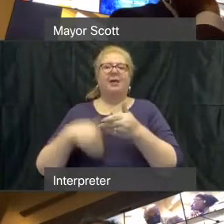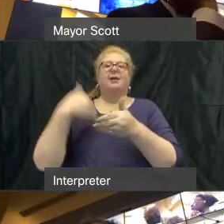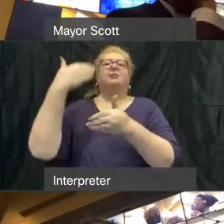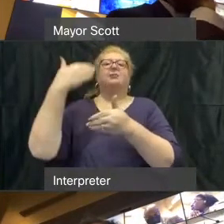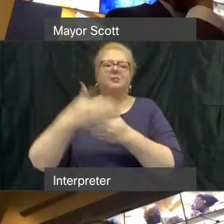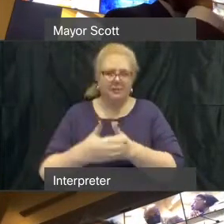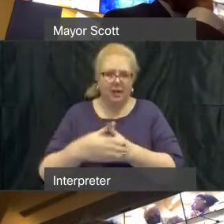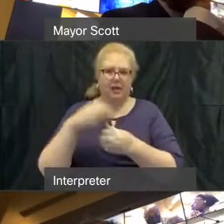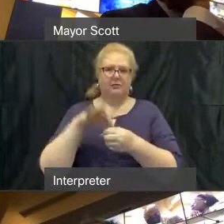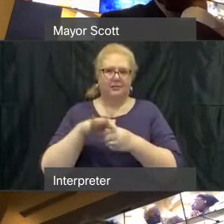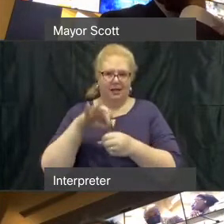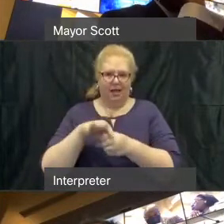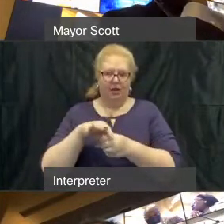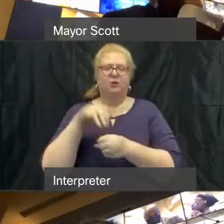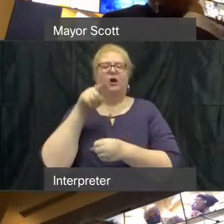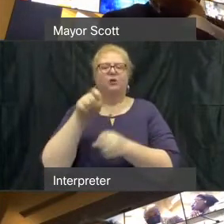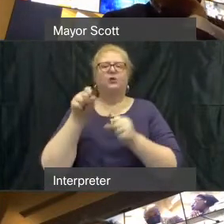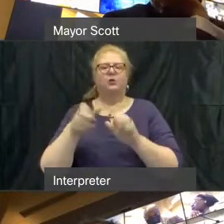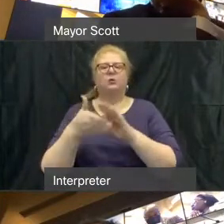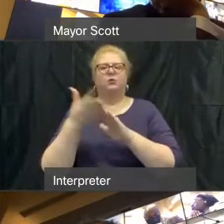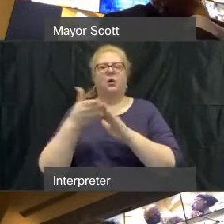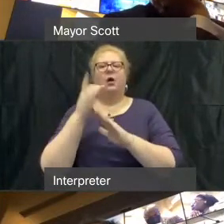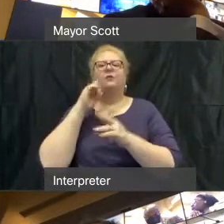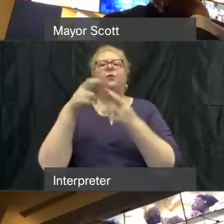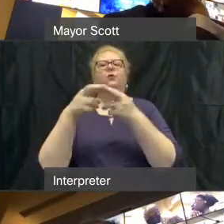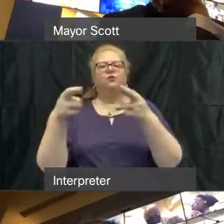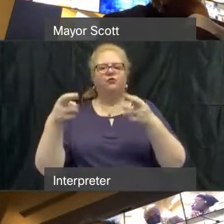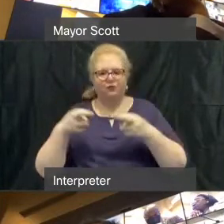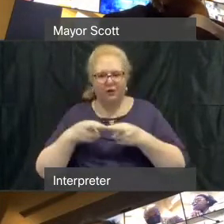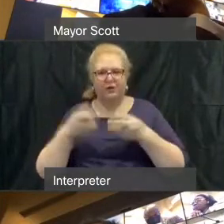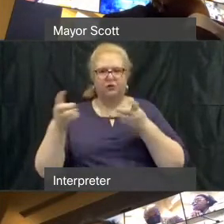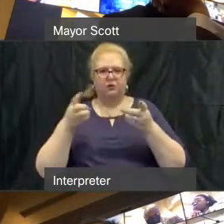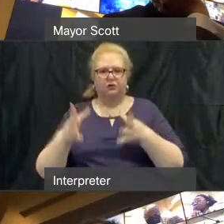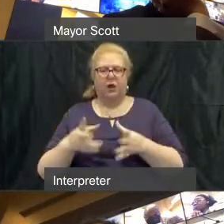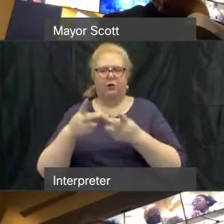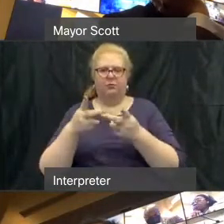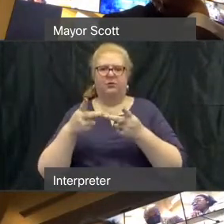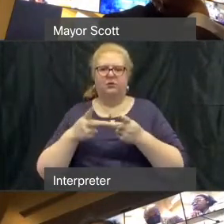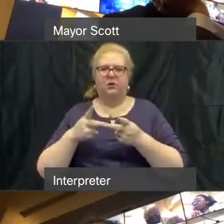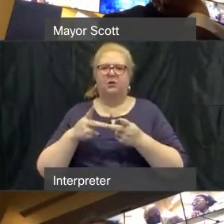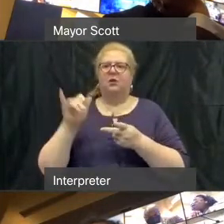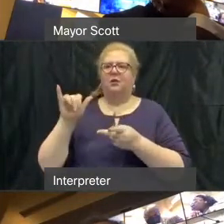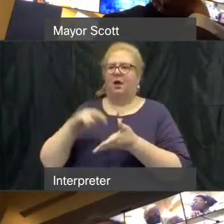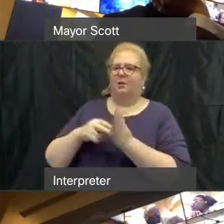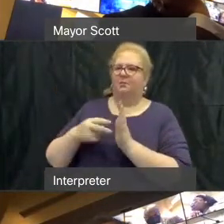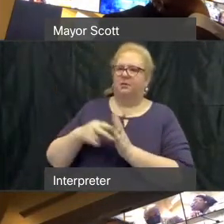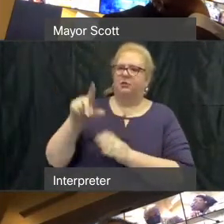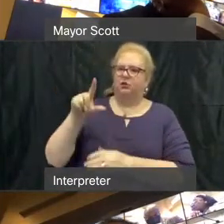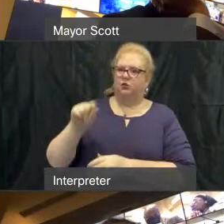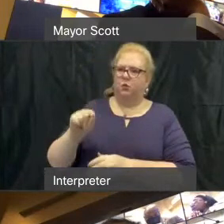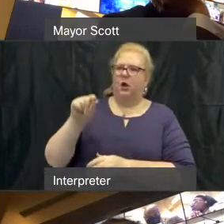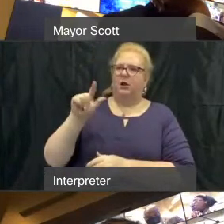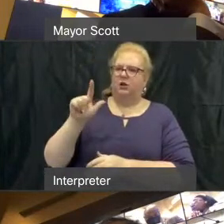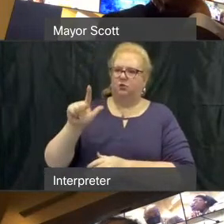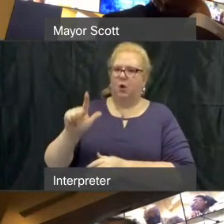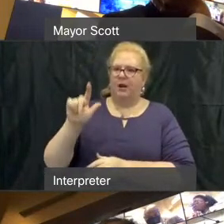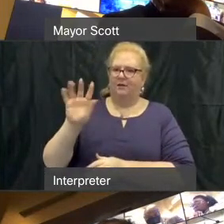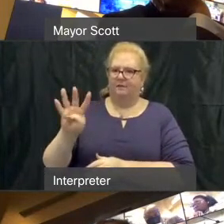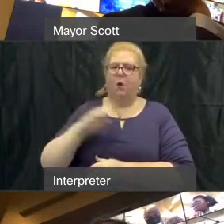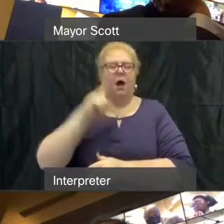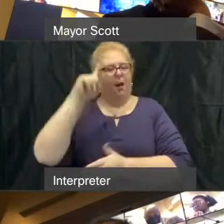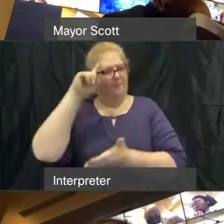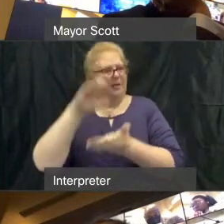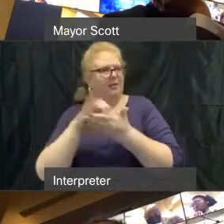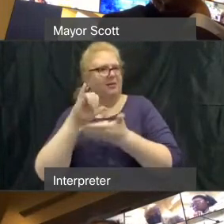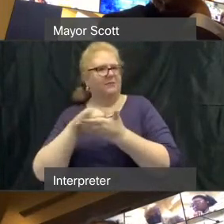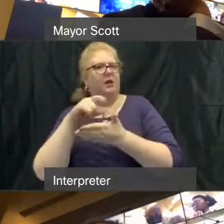be able to run for a regional director's position. Well, that would be 2024. I thought that's what it said. I